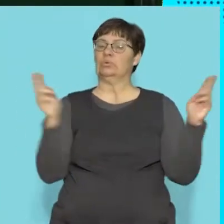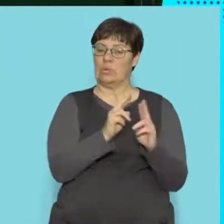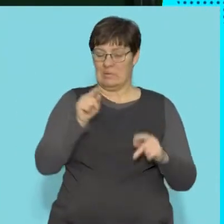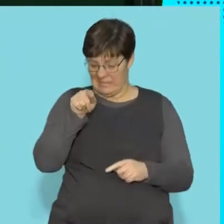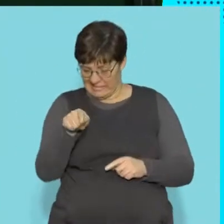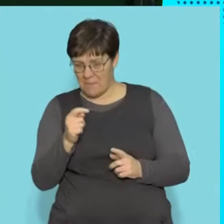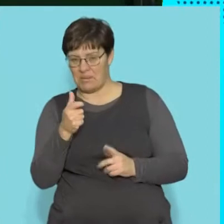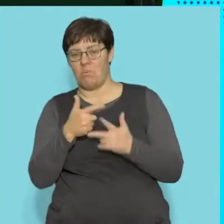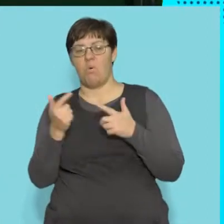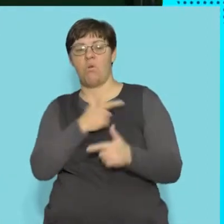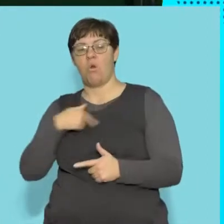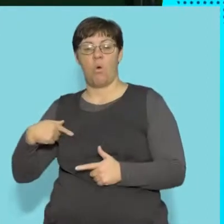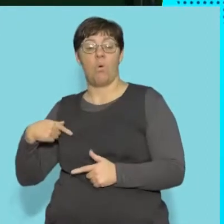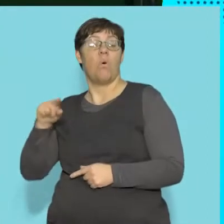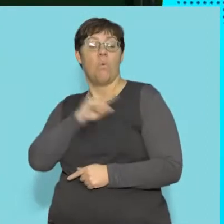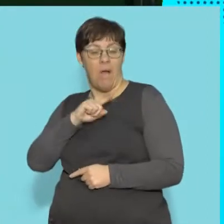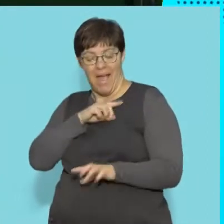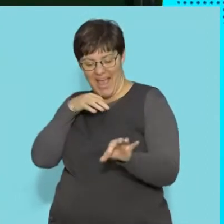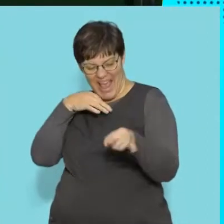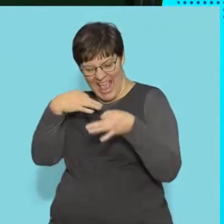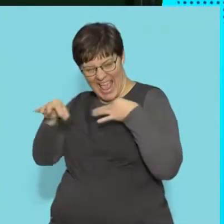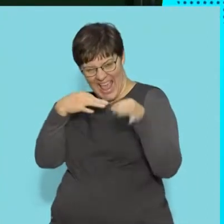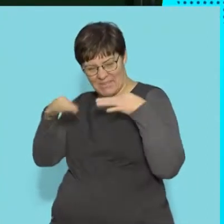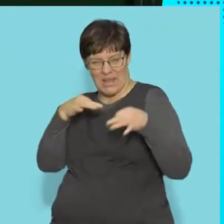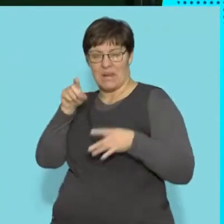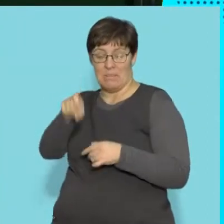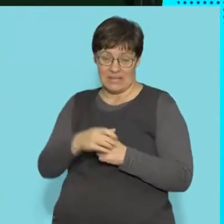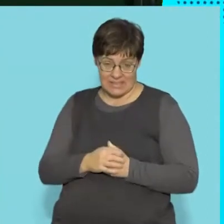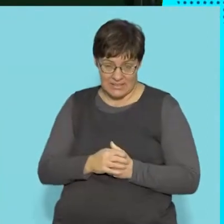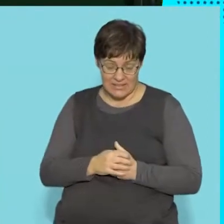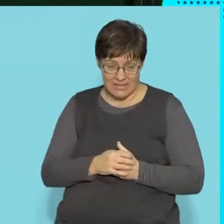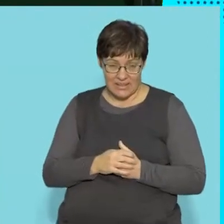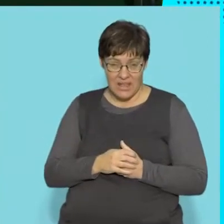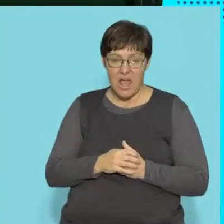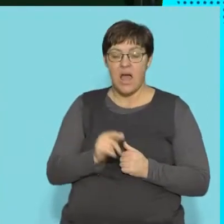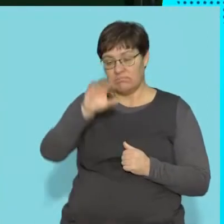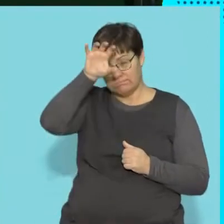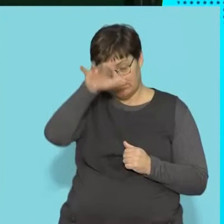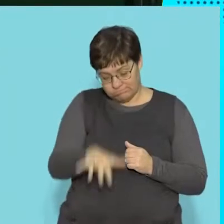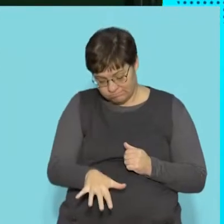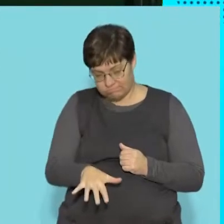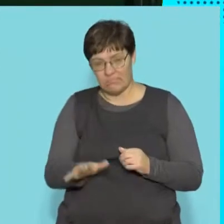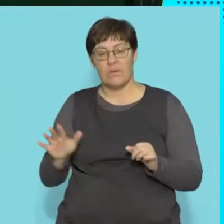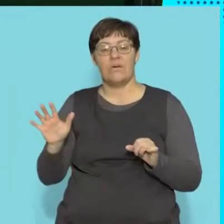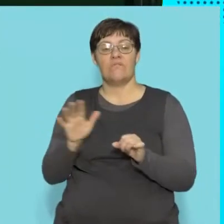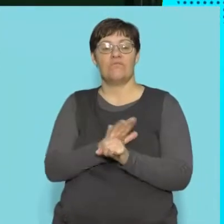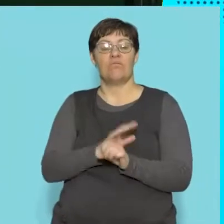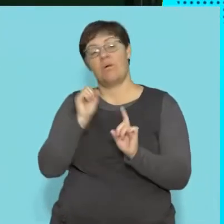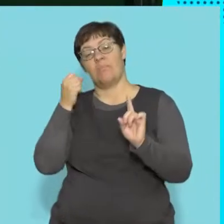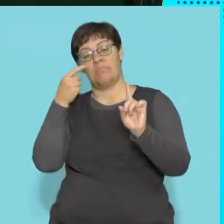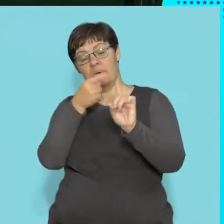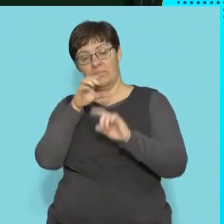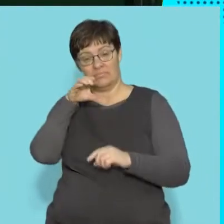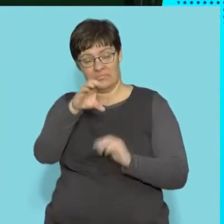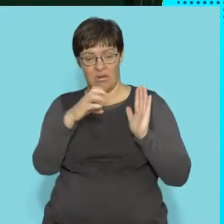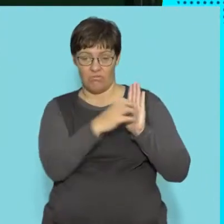in other paragraphs. But what that topic sentence does is it explains the whole purpose